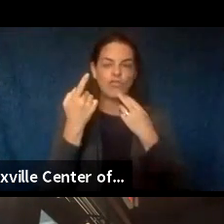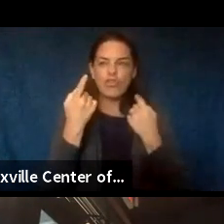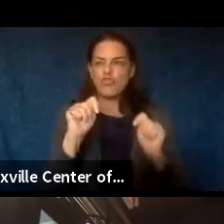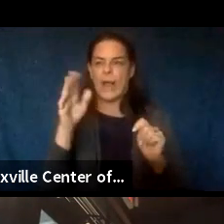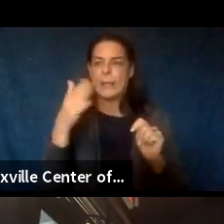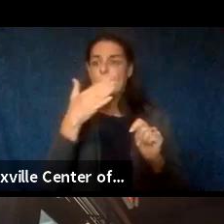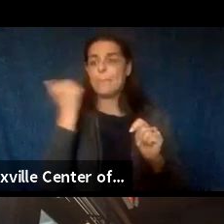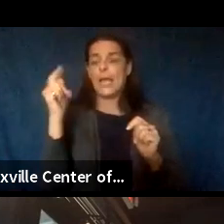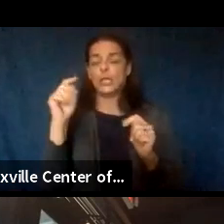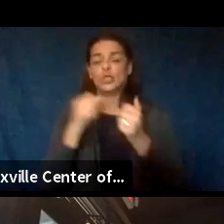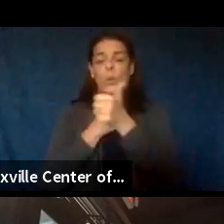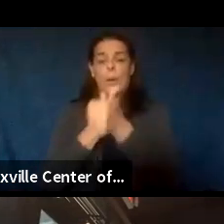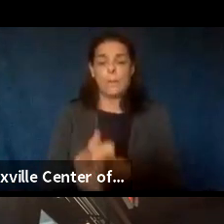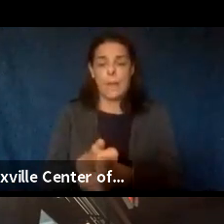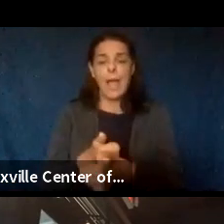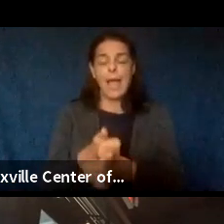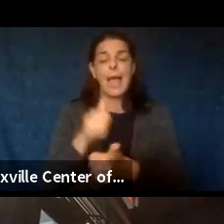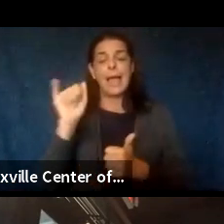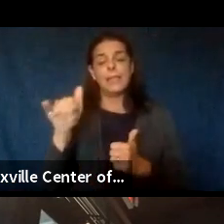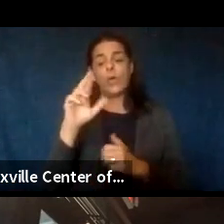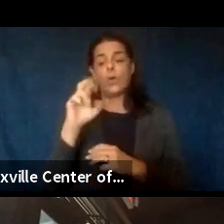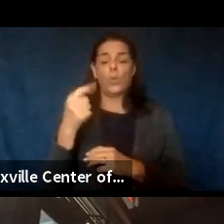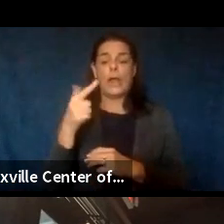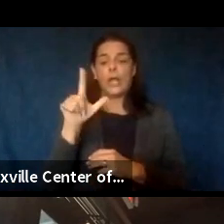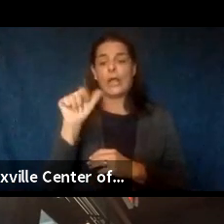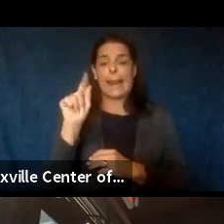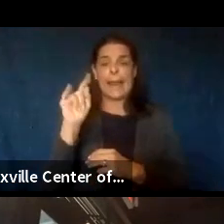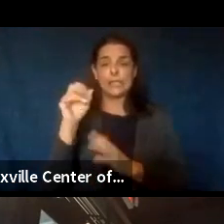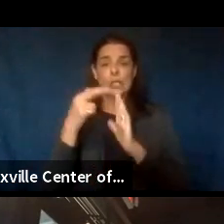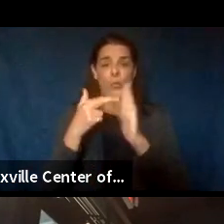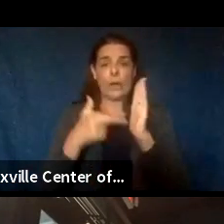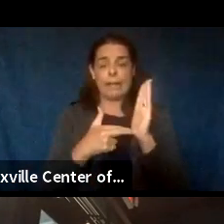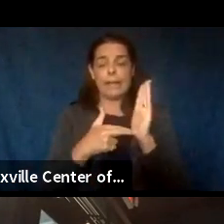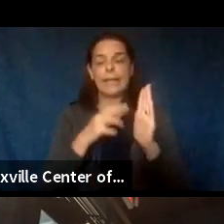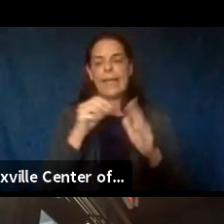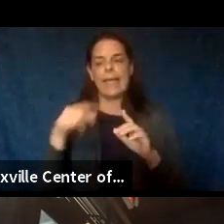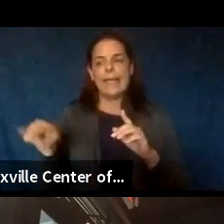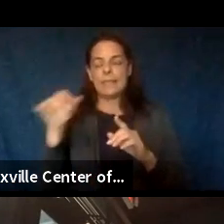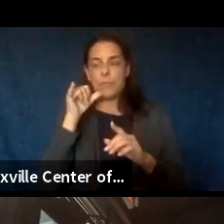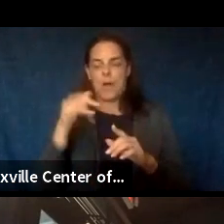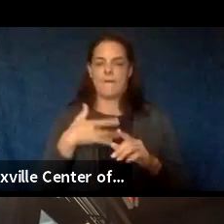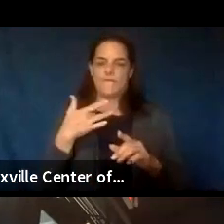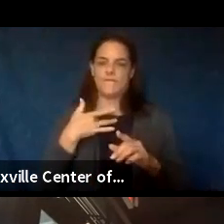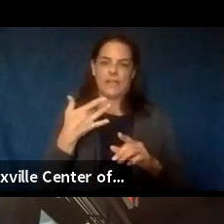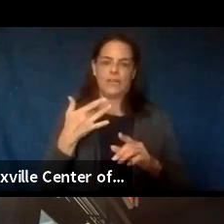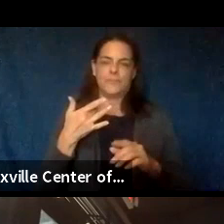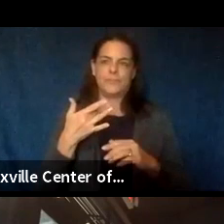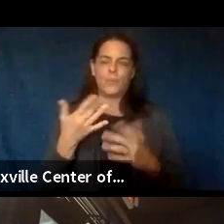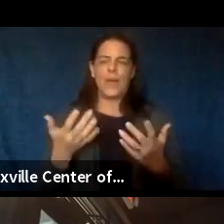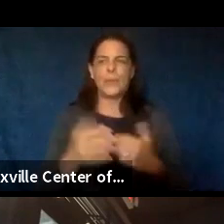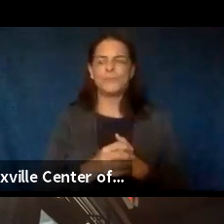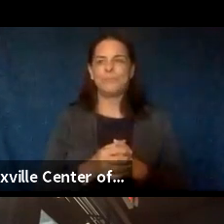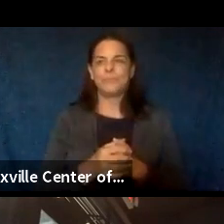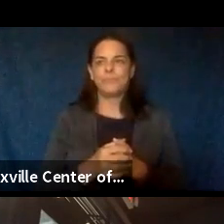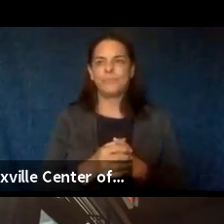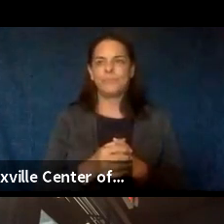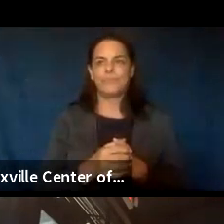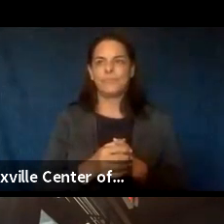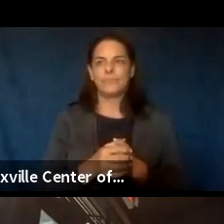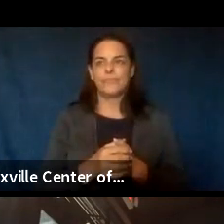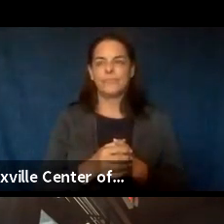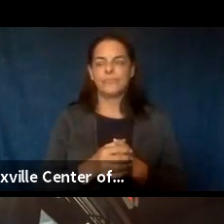to comply, adhere to the regulation, and they feel like they're bearing an